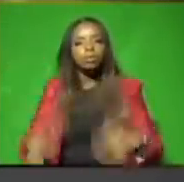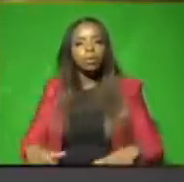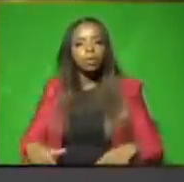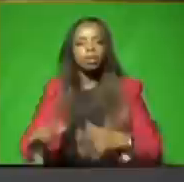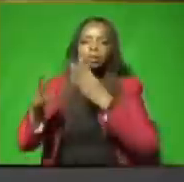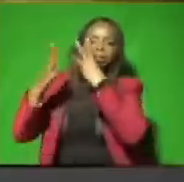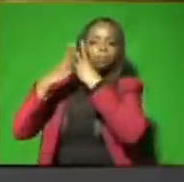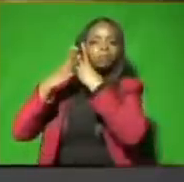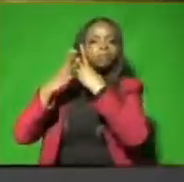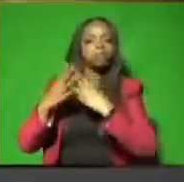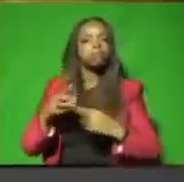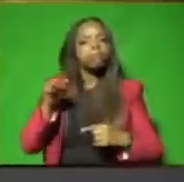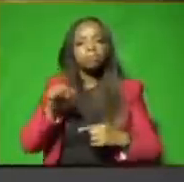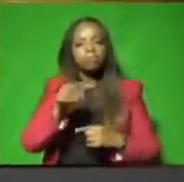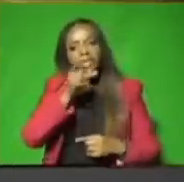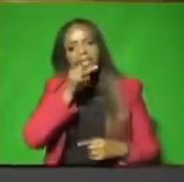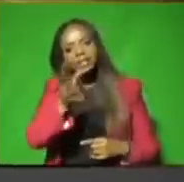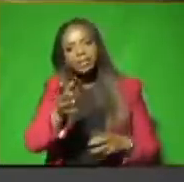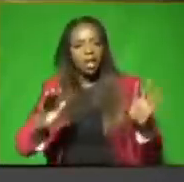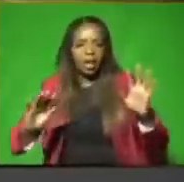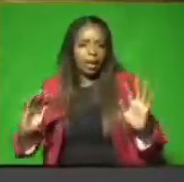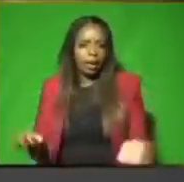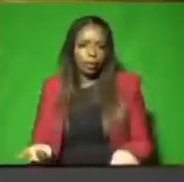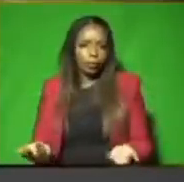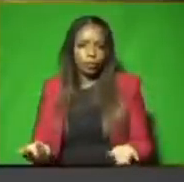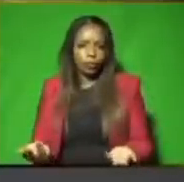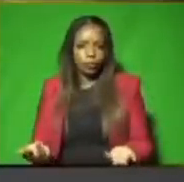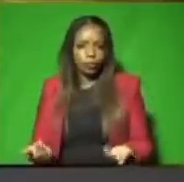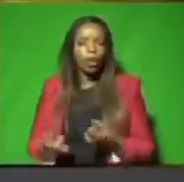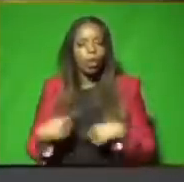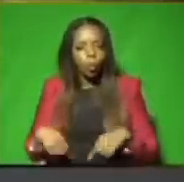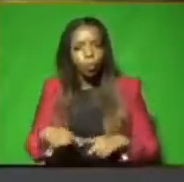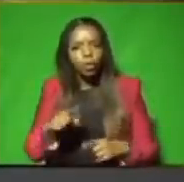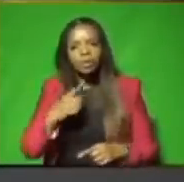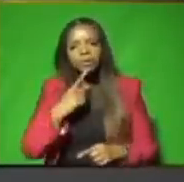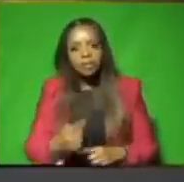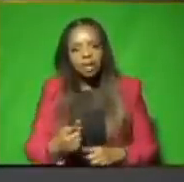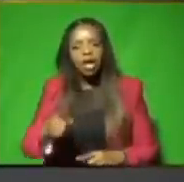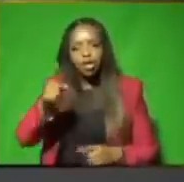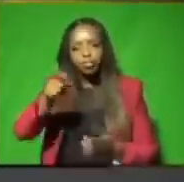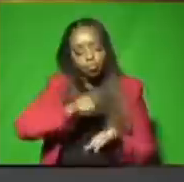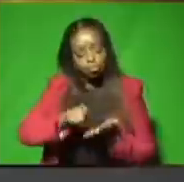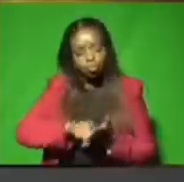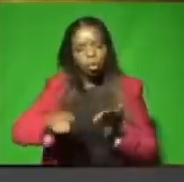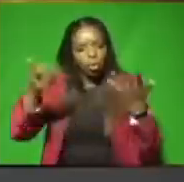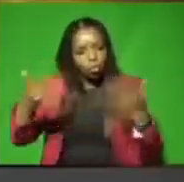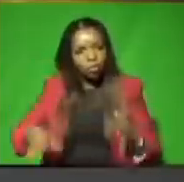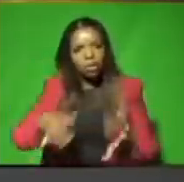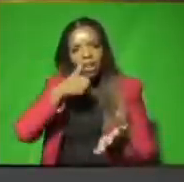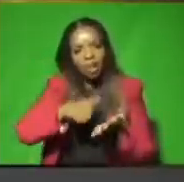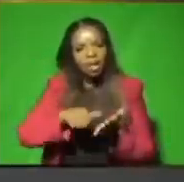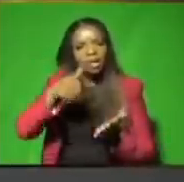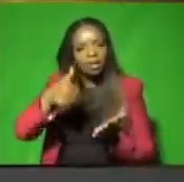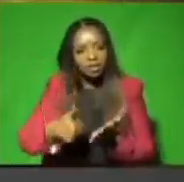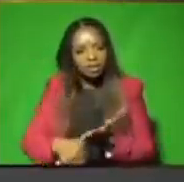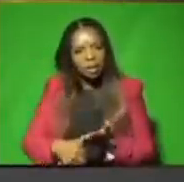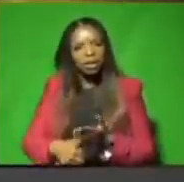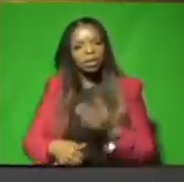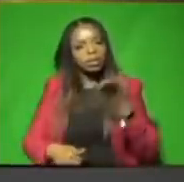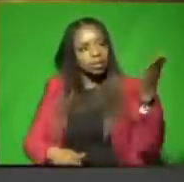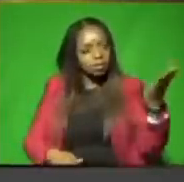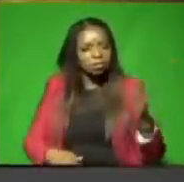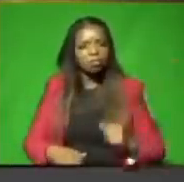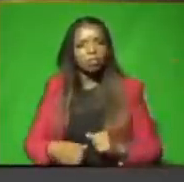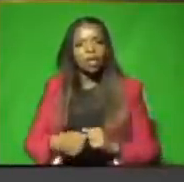can that be an insult? When we say you wrote a letter and said they planted communist ideas in